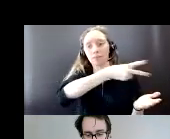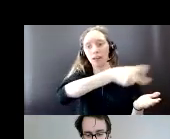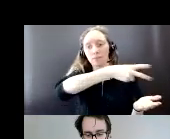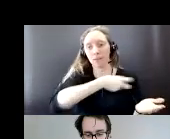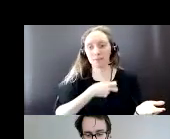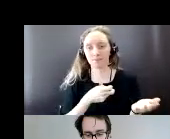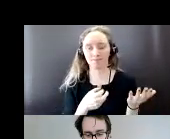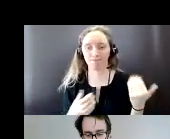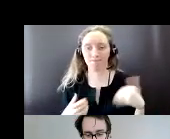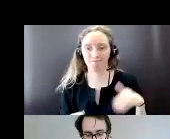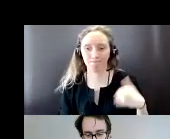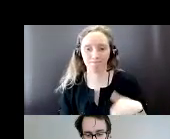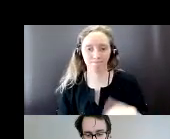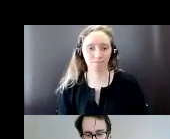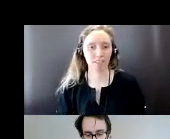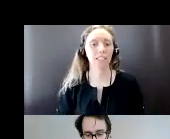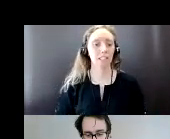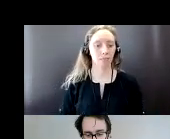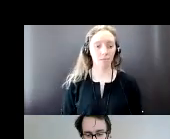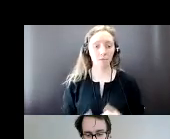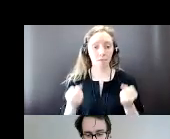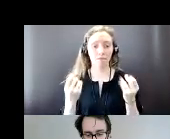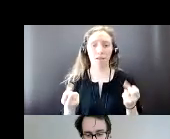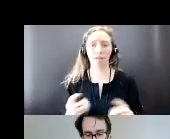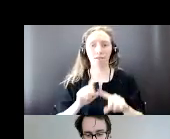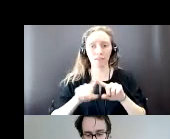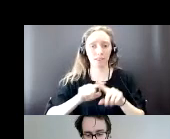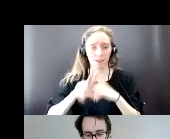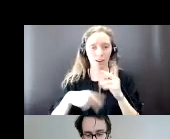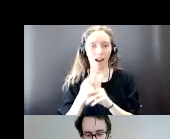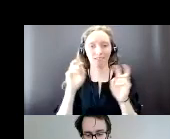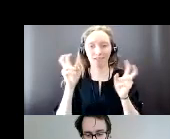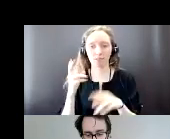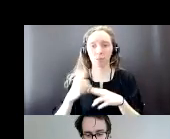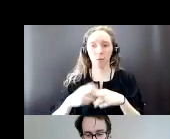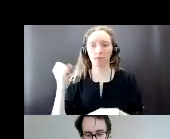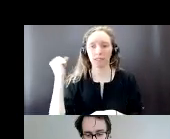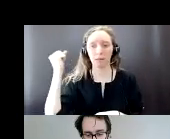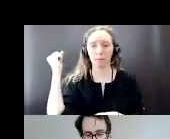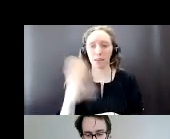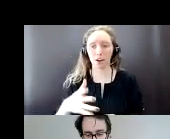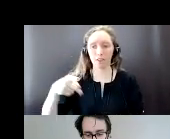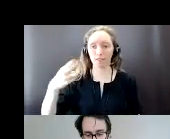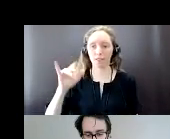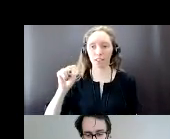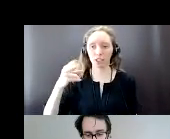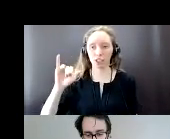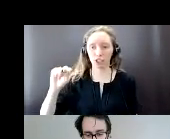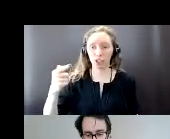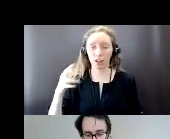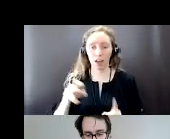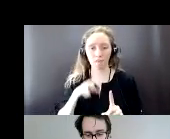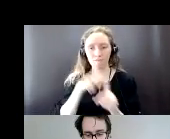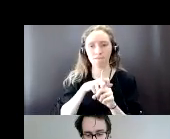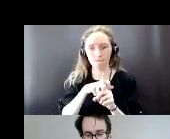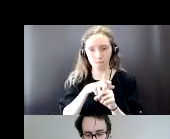So there are so many different variations of spear phishing, and that's defined as a targeted attack, as